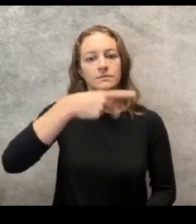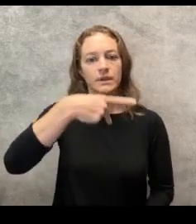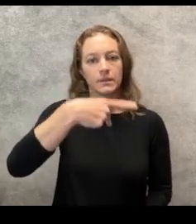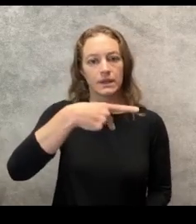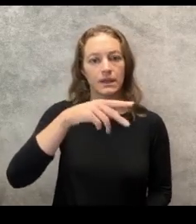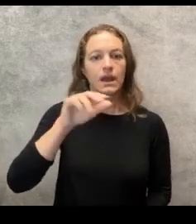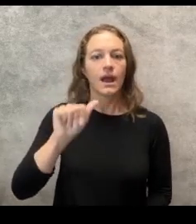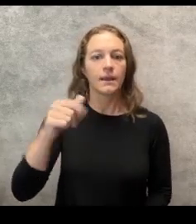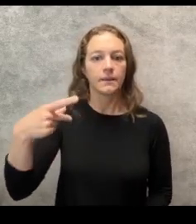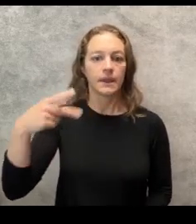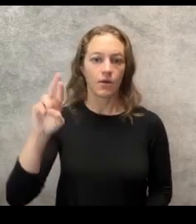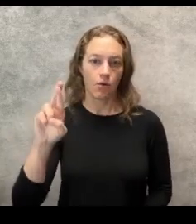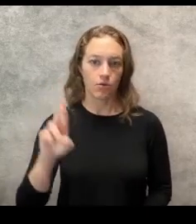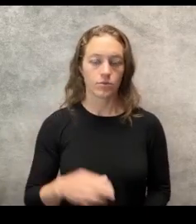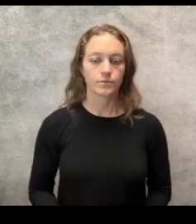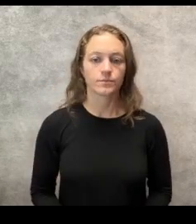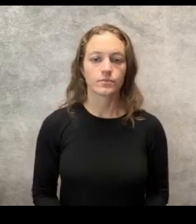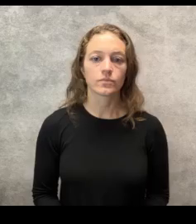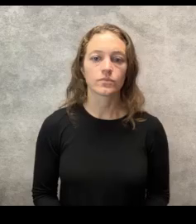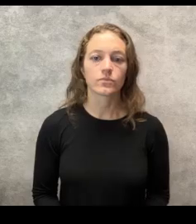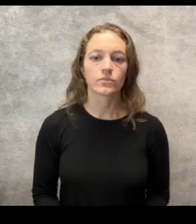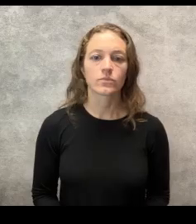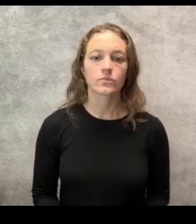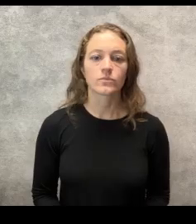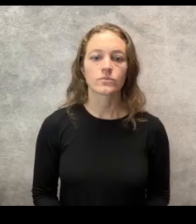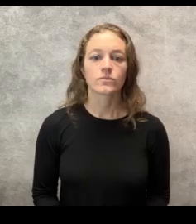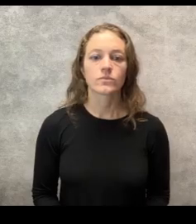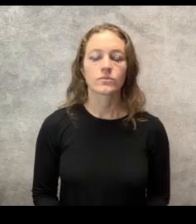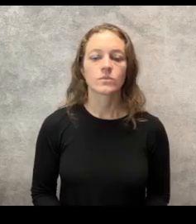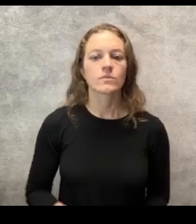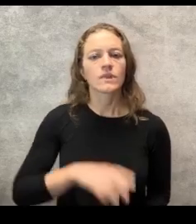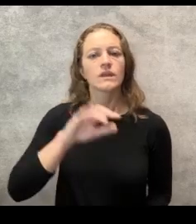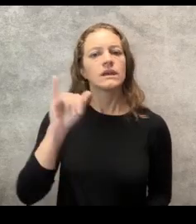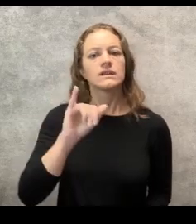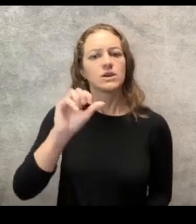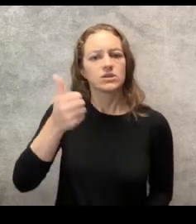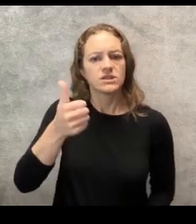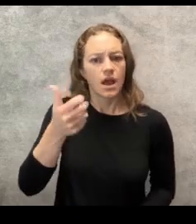APR. What is Indicator 10?